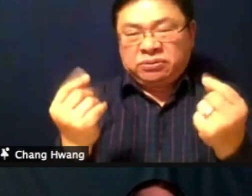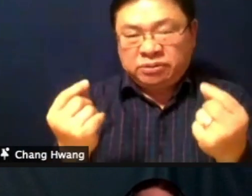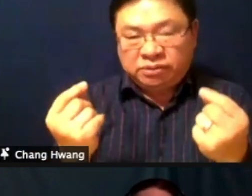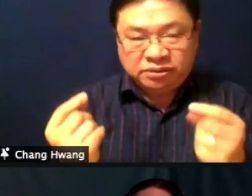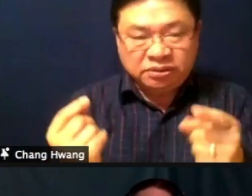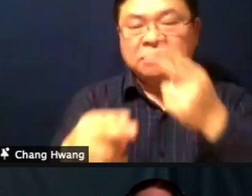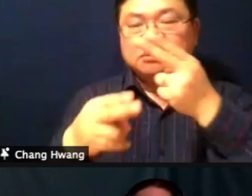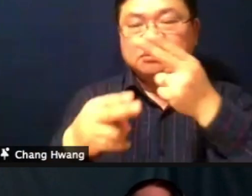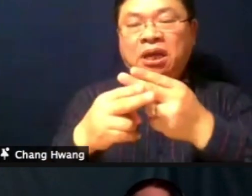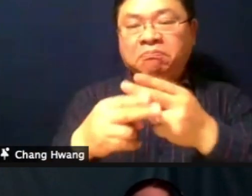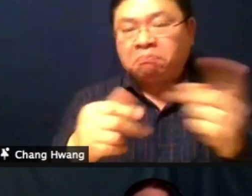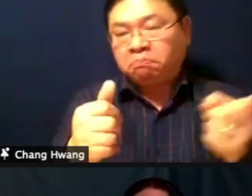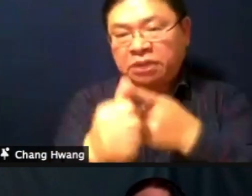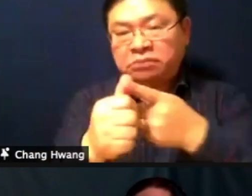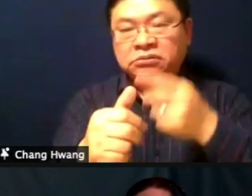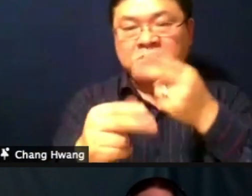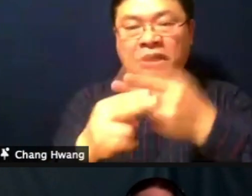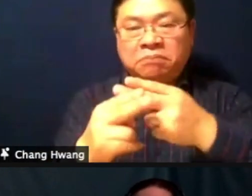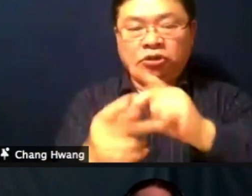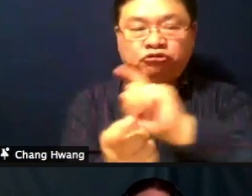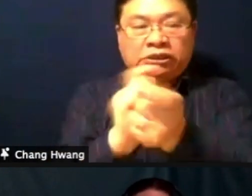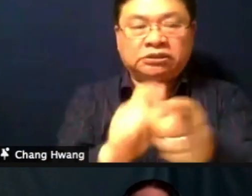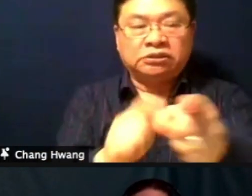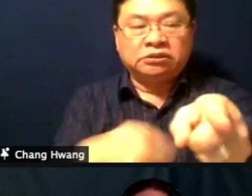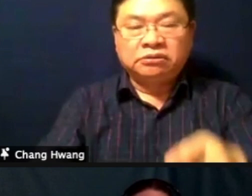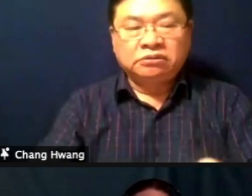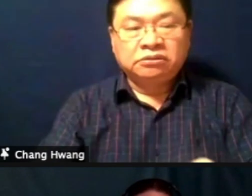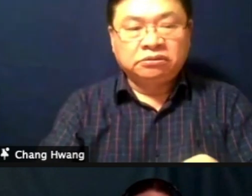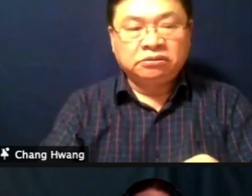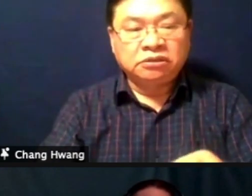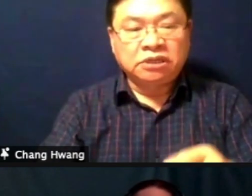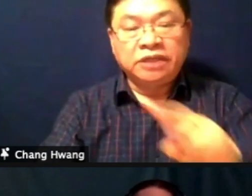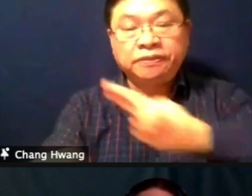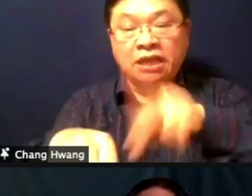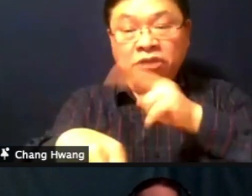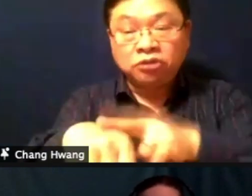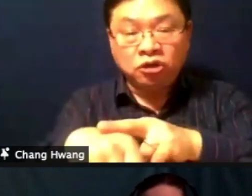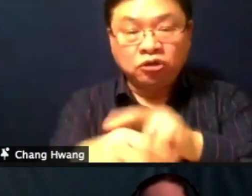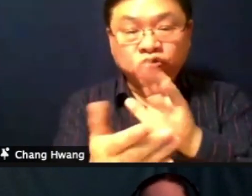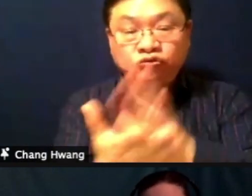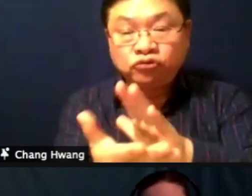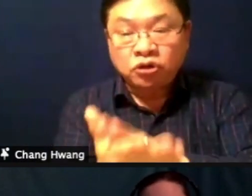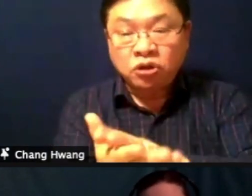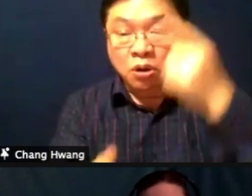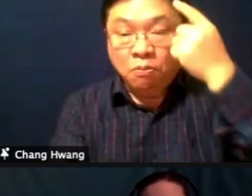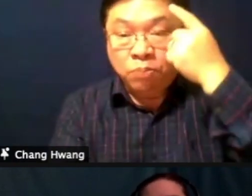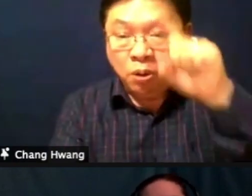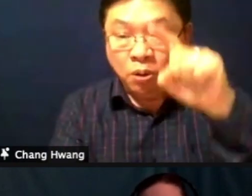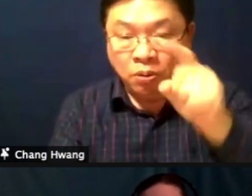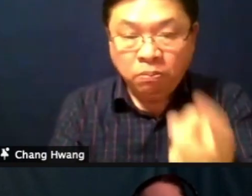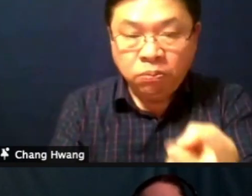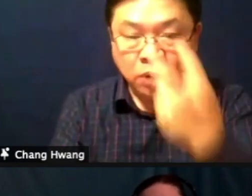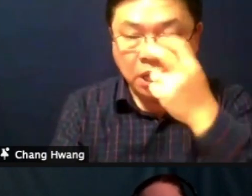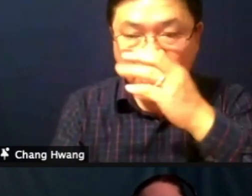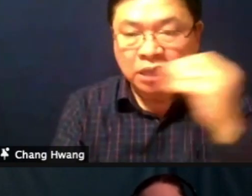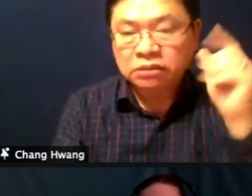And they didn't want to continue with the nomenclature of calling it JSW. So they changed the name at that point